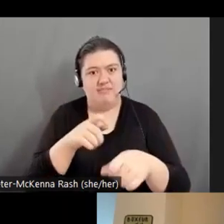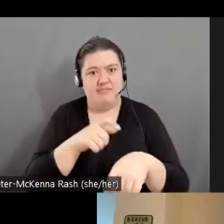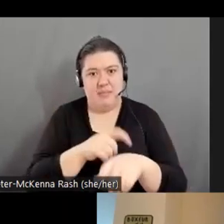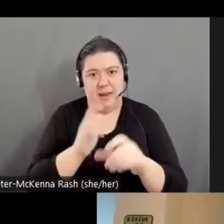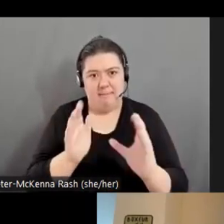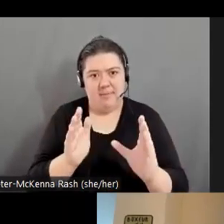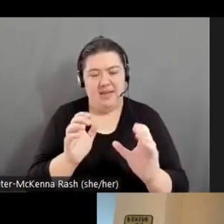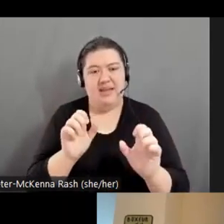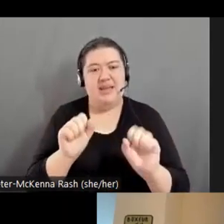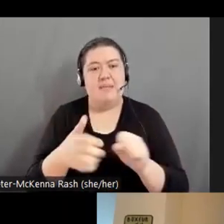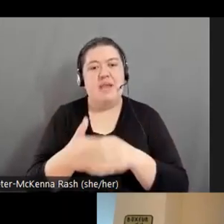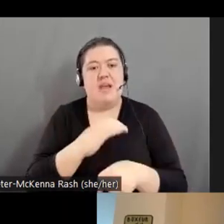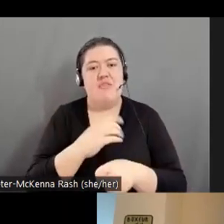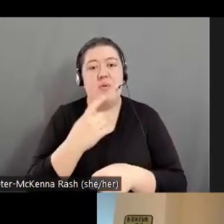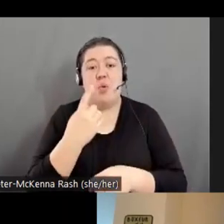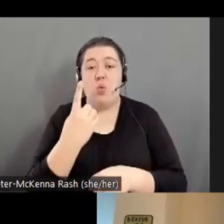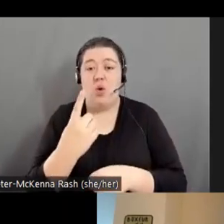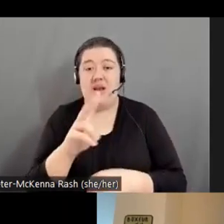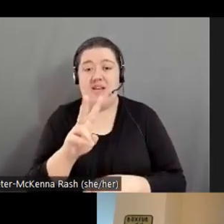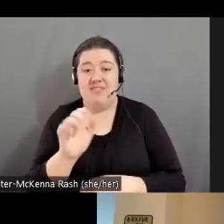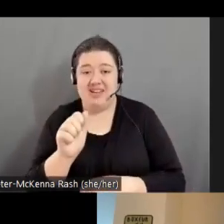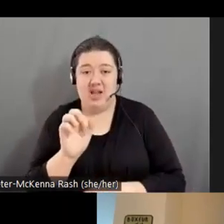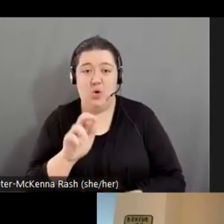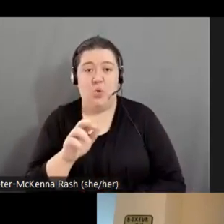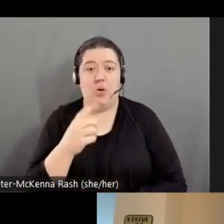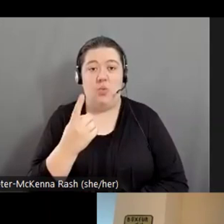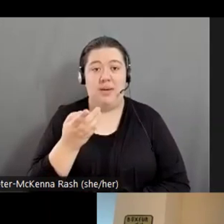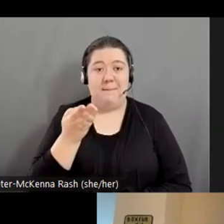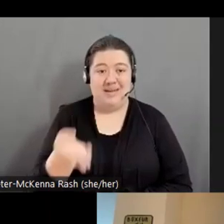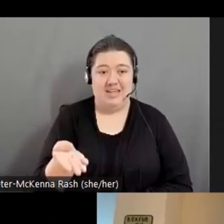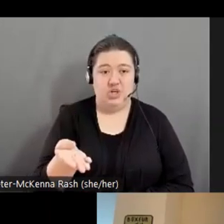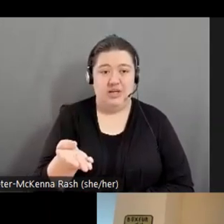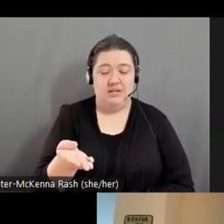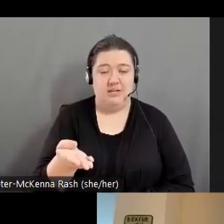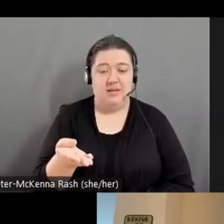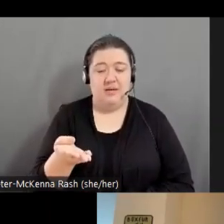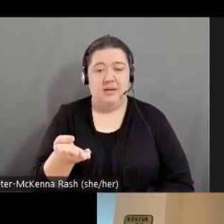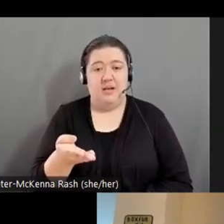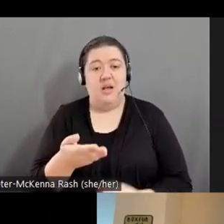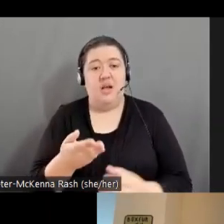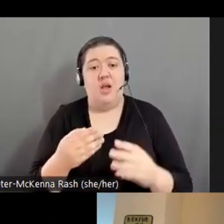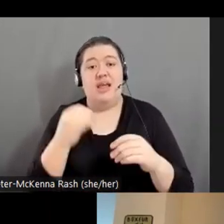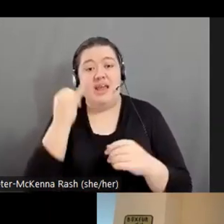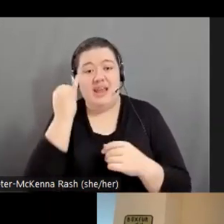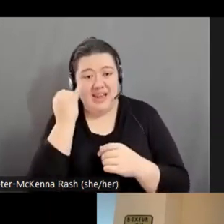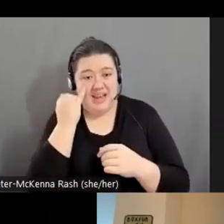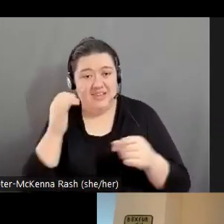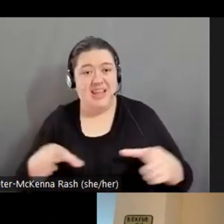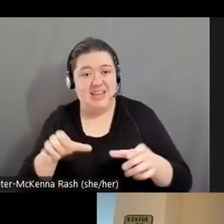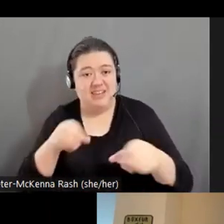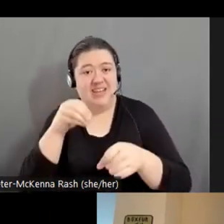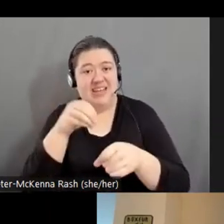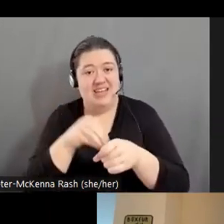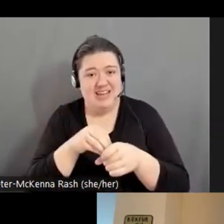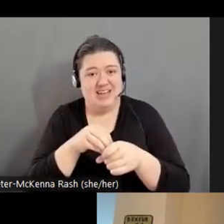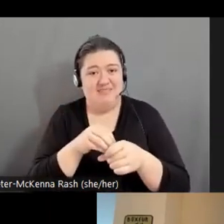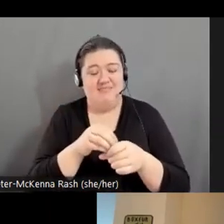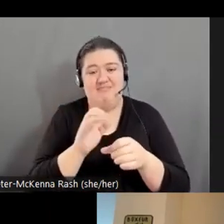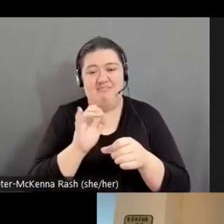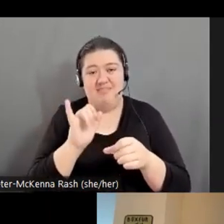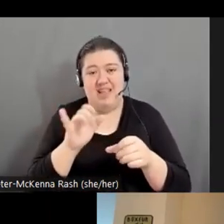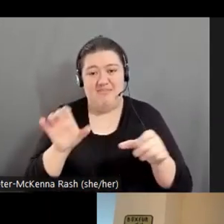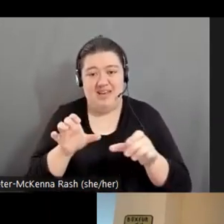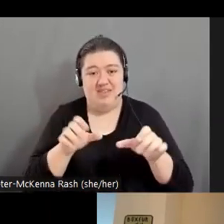can be uncovered by one visa or one petition, provided that the activities between those periods of time, between those